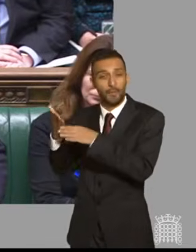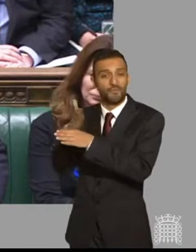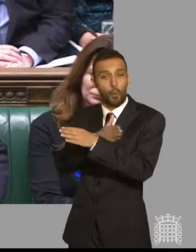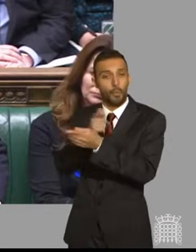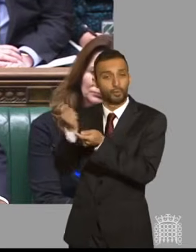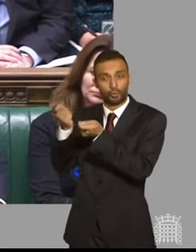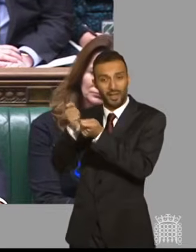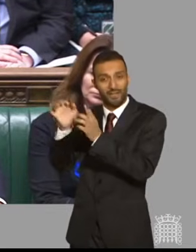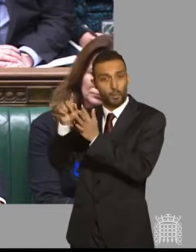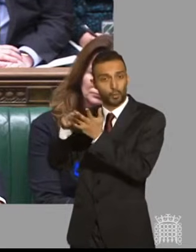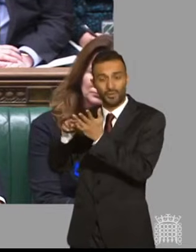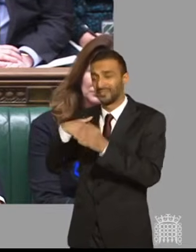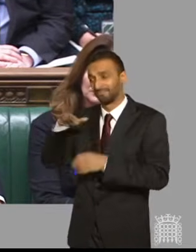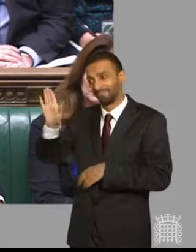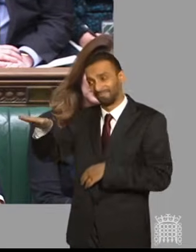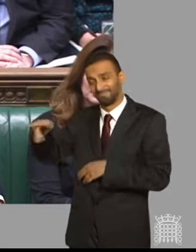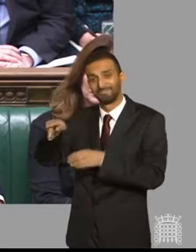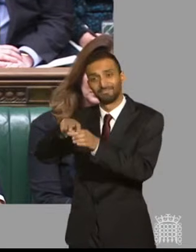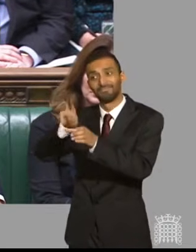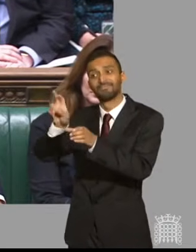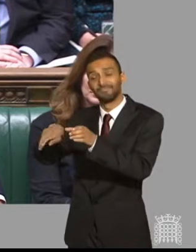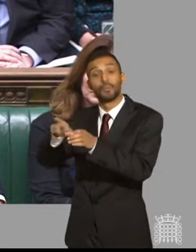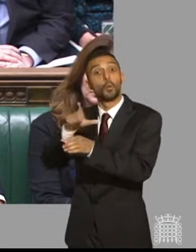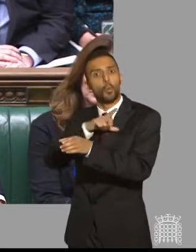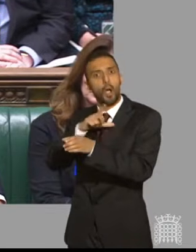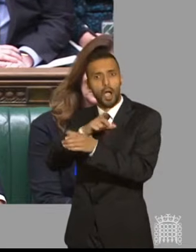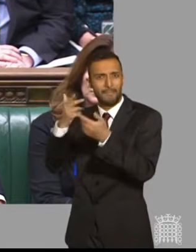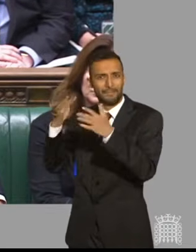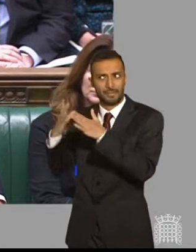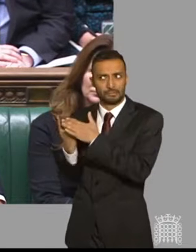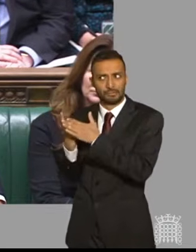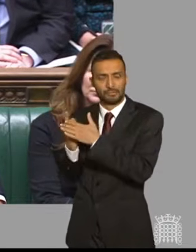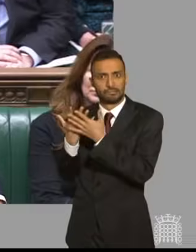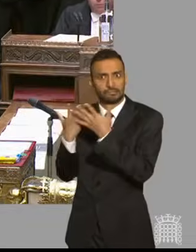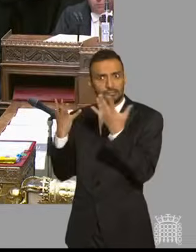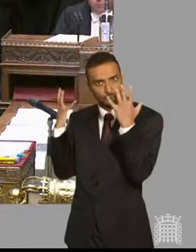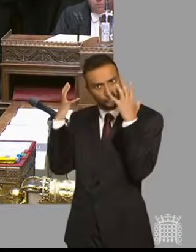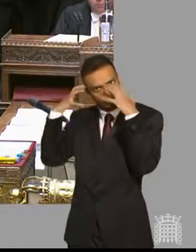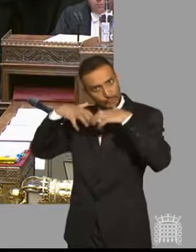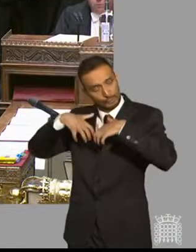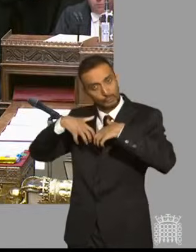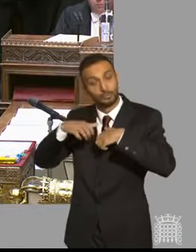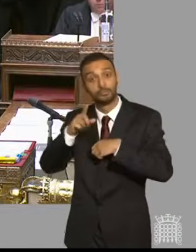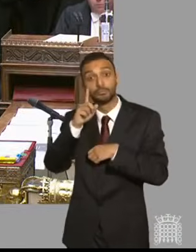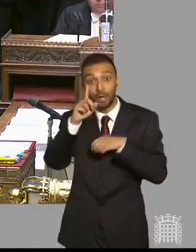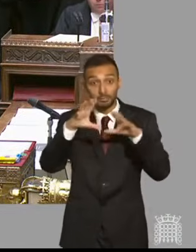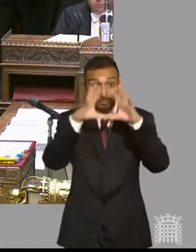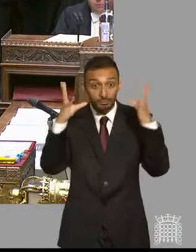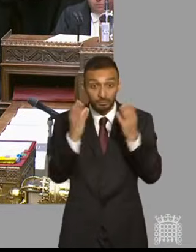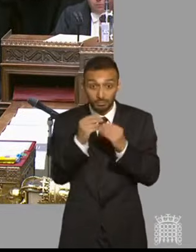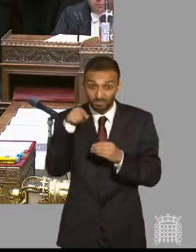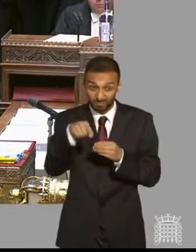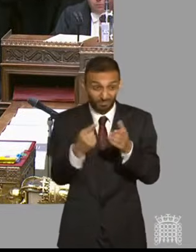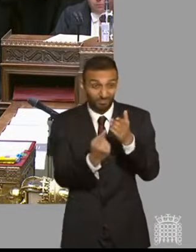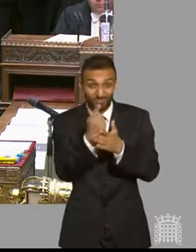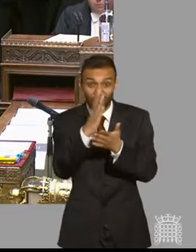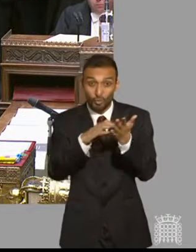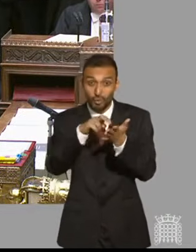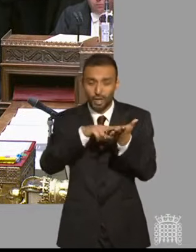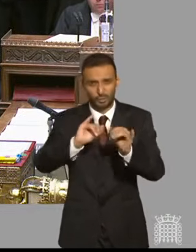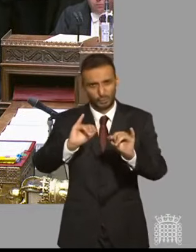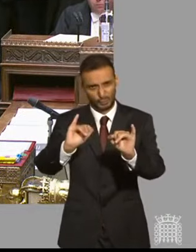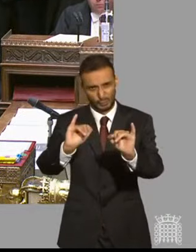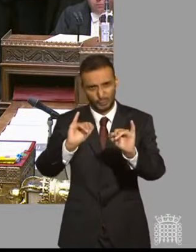on a matter of substance, one of the greatest miscarriages of justice in our nation's history, because people who were working hard serving their